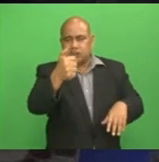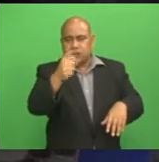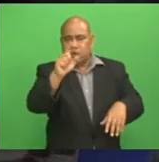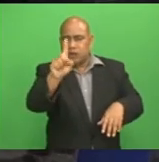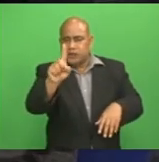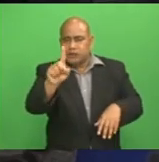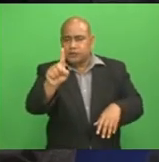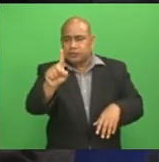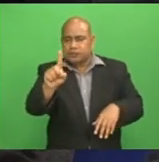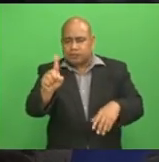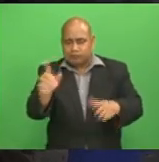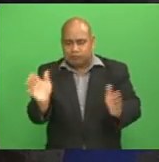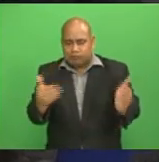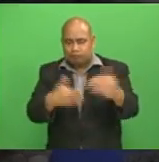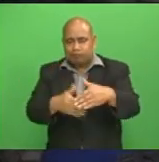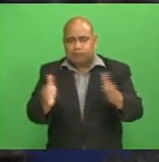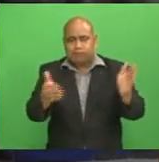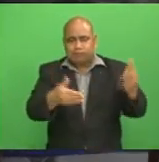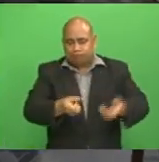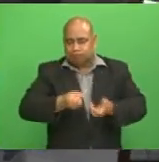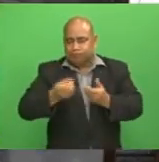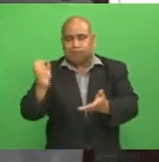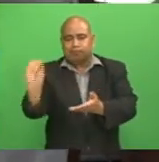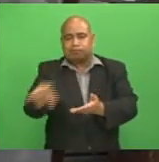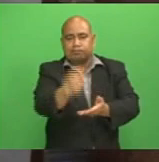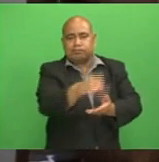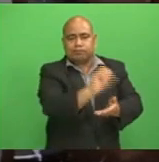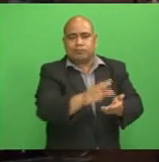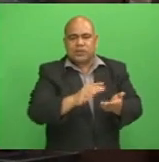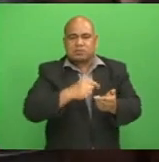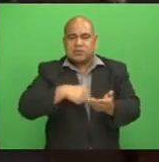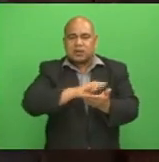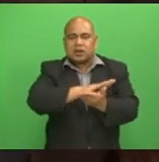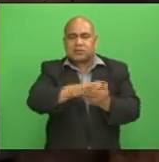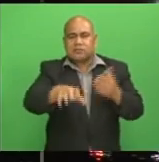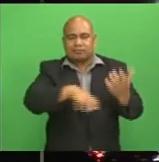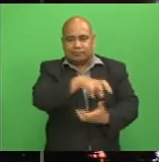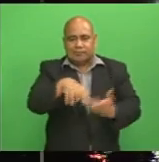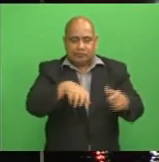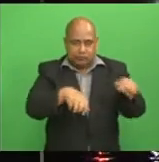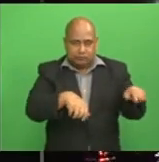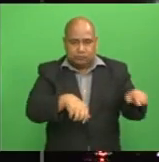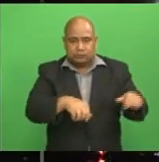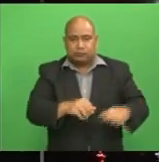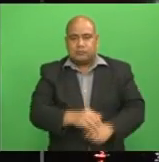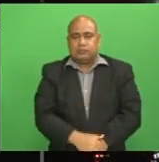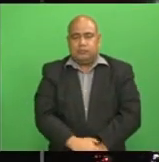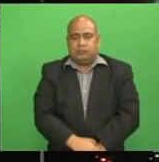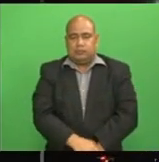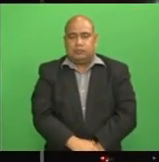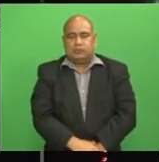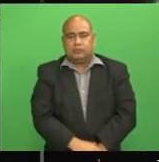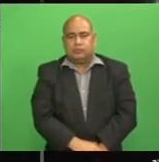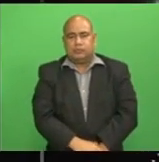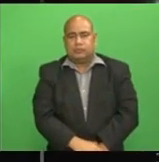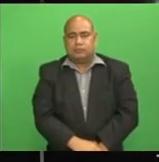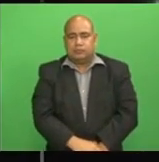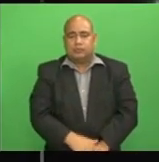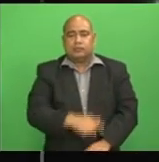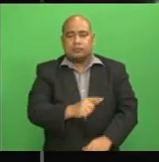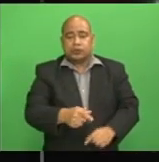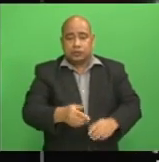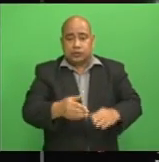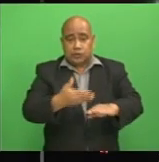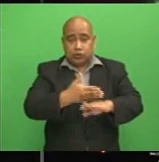the recent natural hazards. Sosaya Nanunga, FBC News. A new market, new bus station and